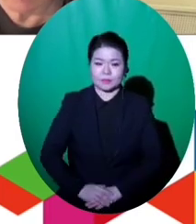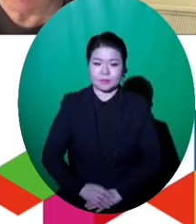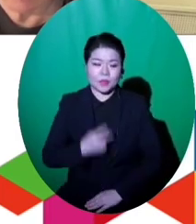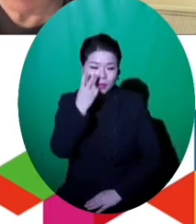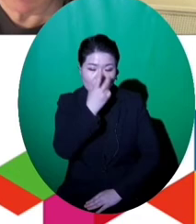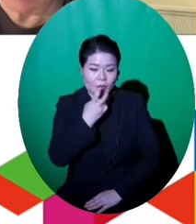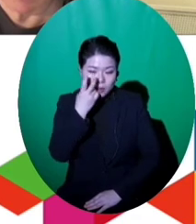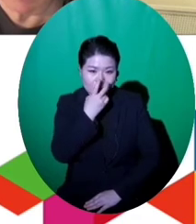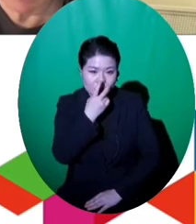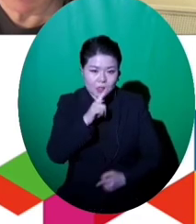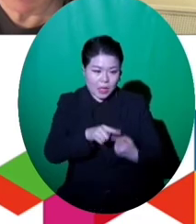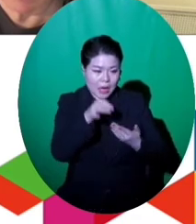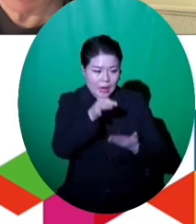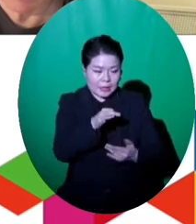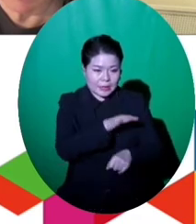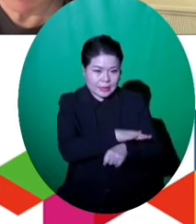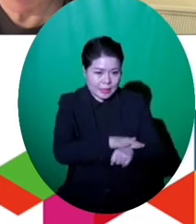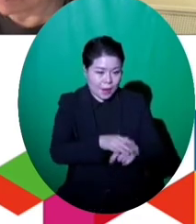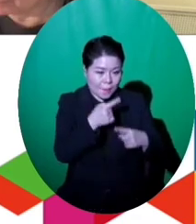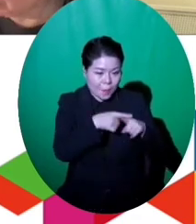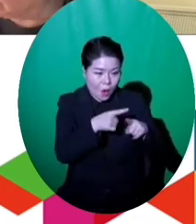You know, I think